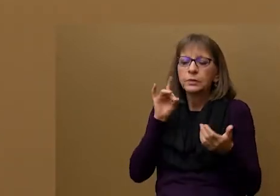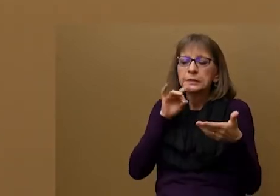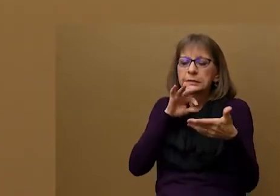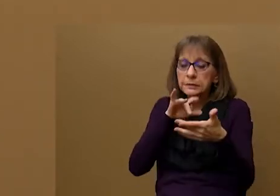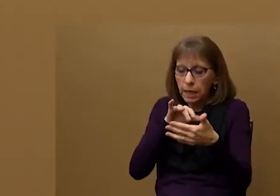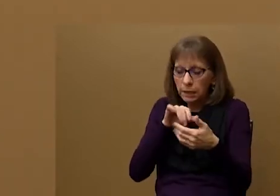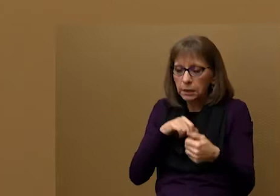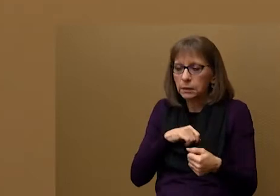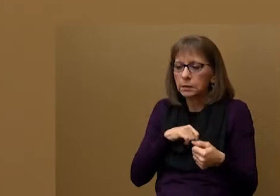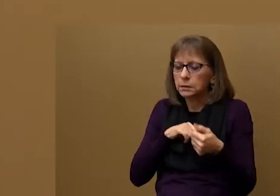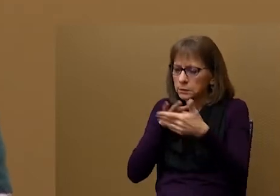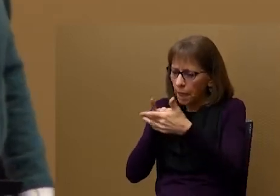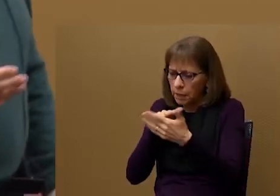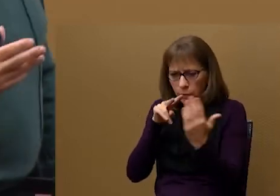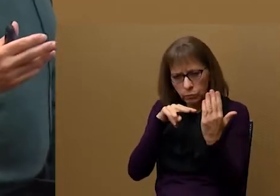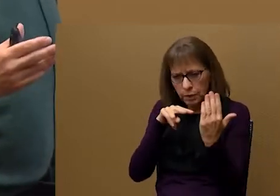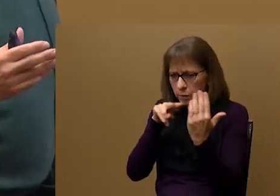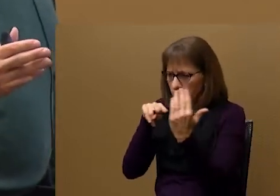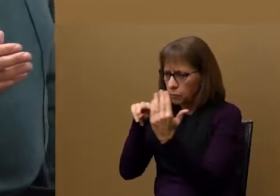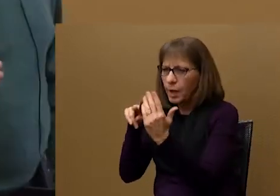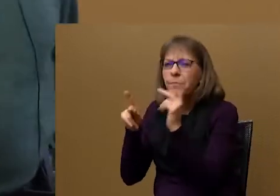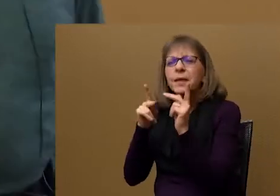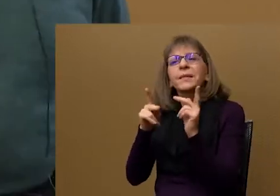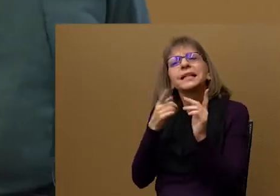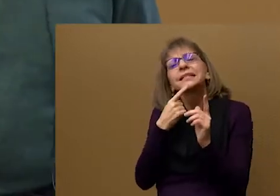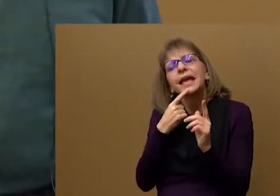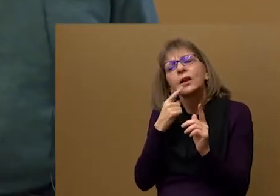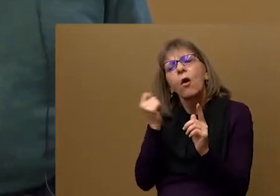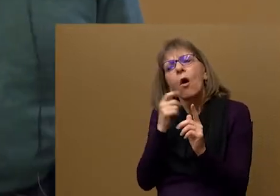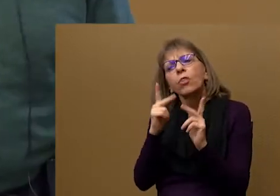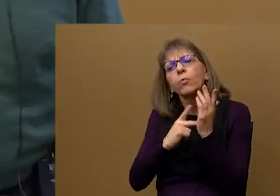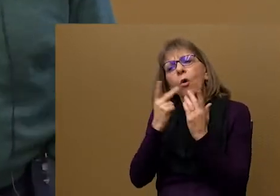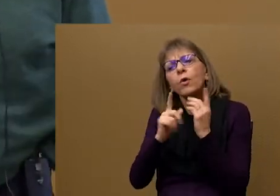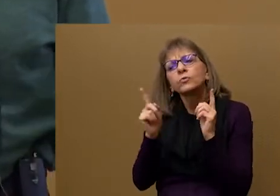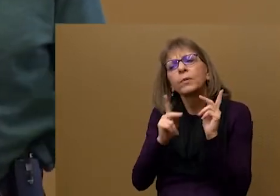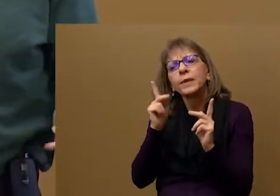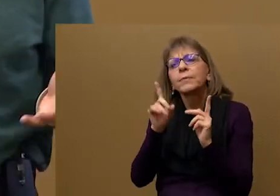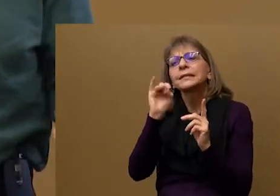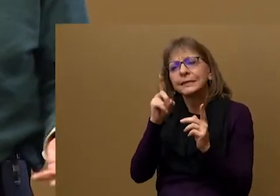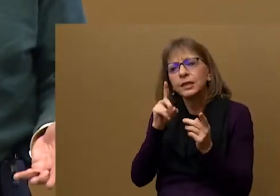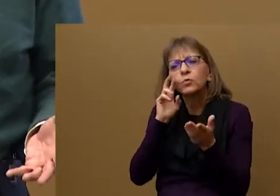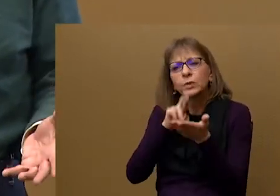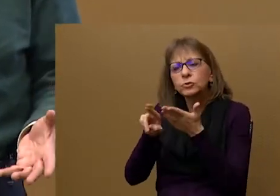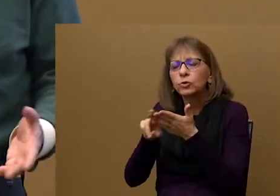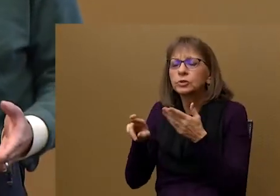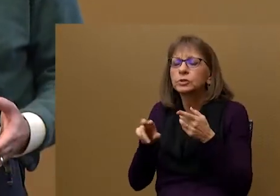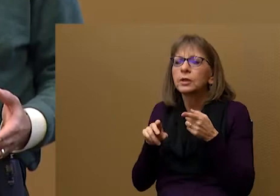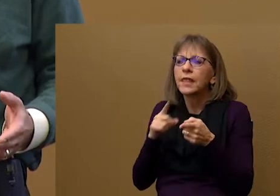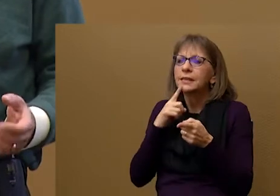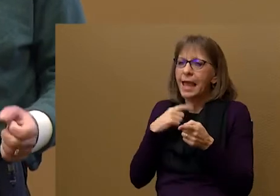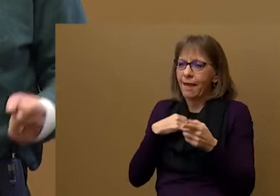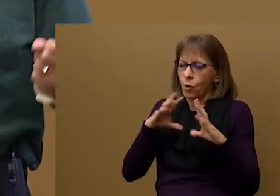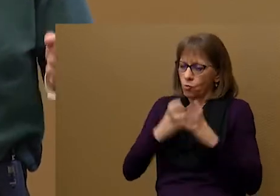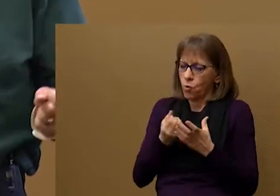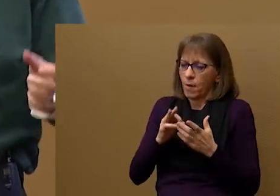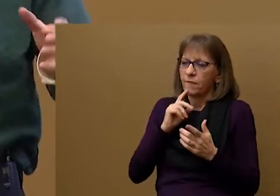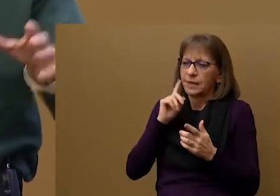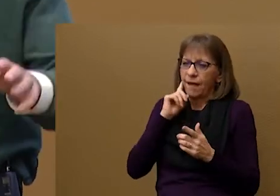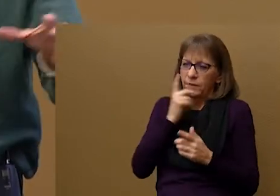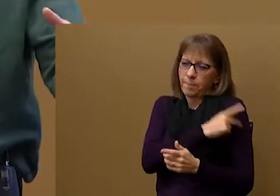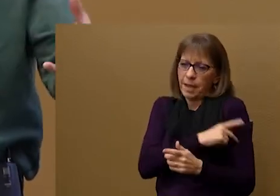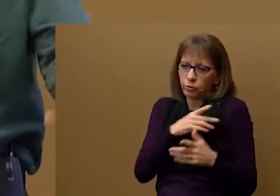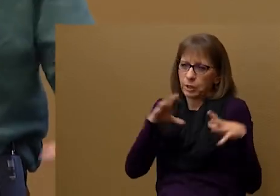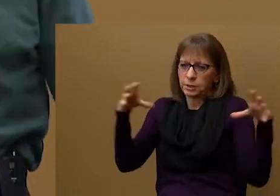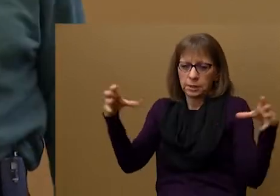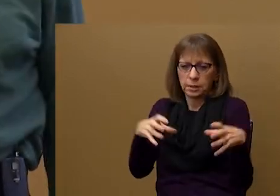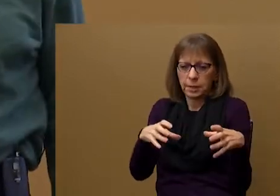found that in study after study, people kept saying, well, all these programs where people did do research, that they say there's a